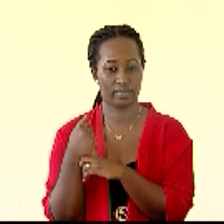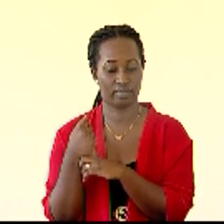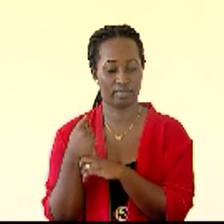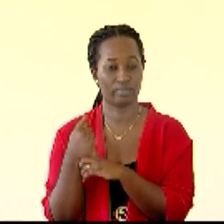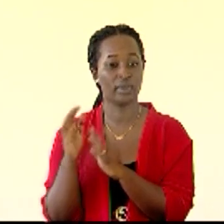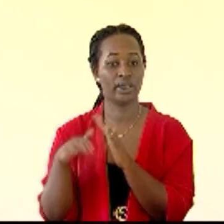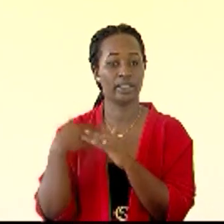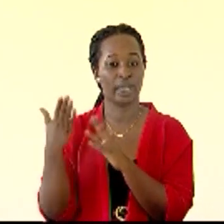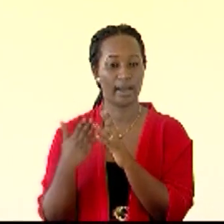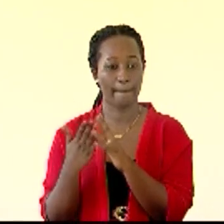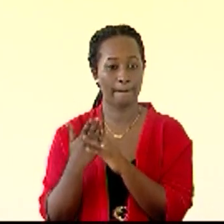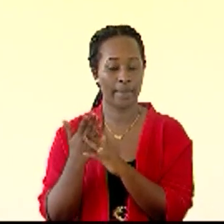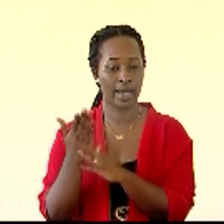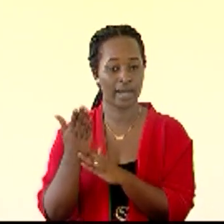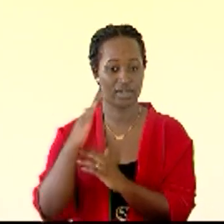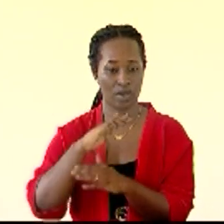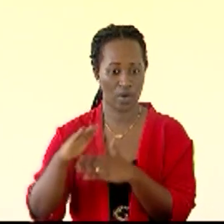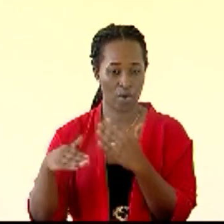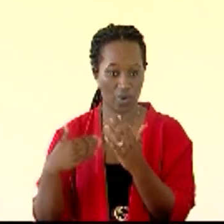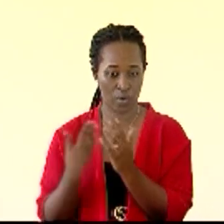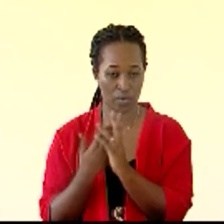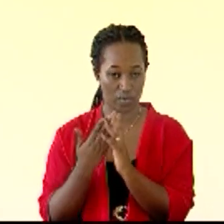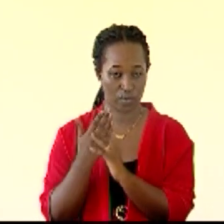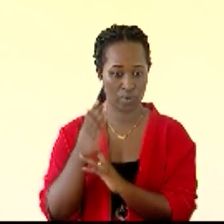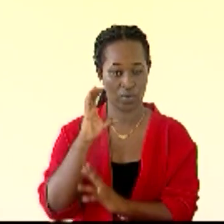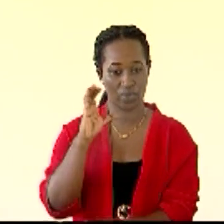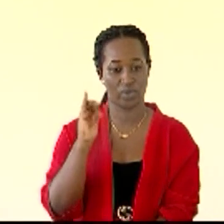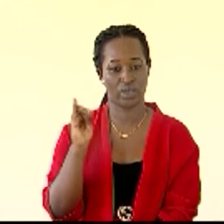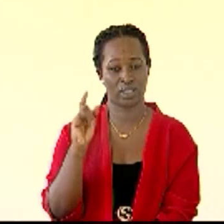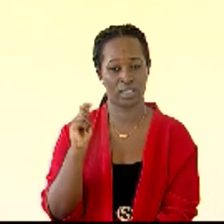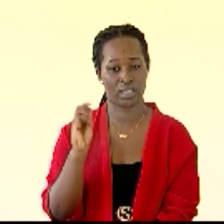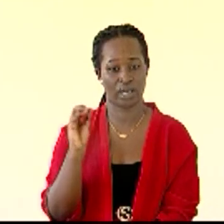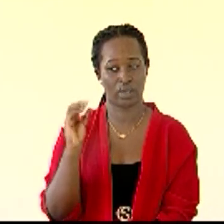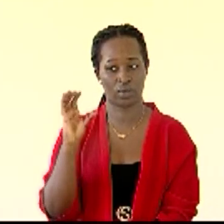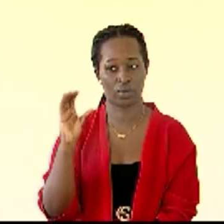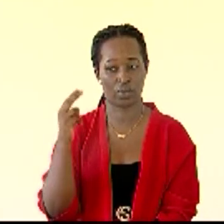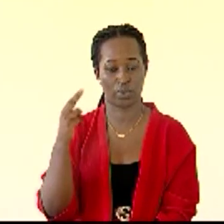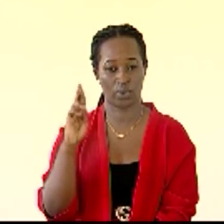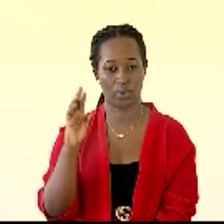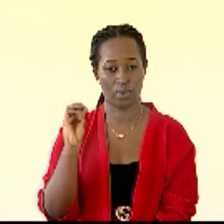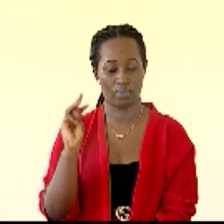and then passed on through a cytochrome system.